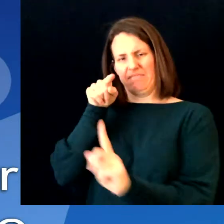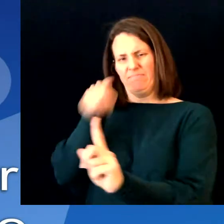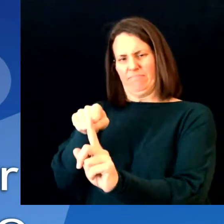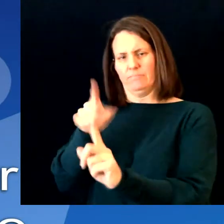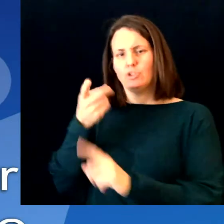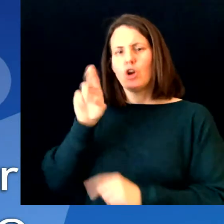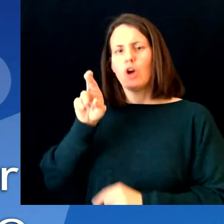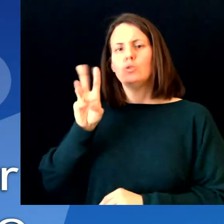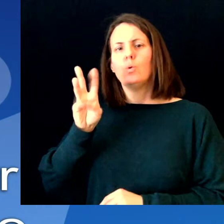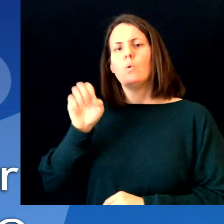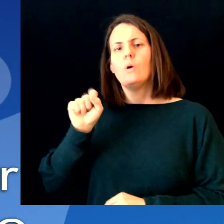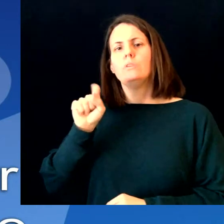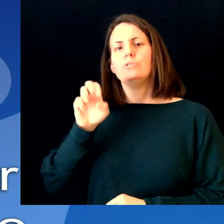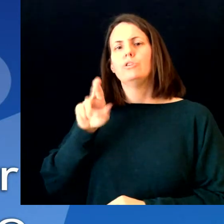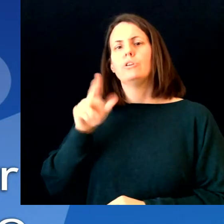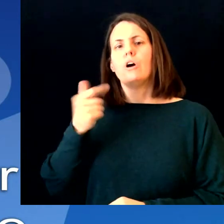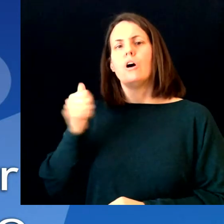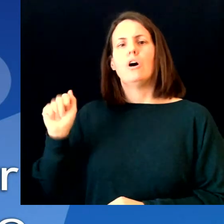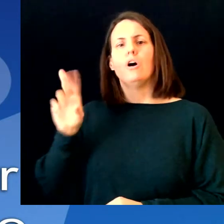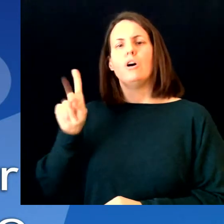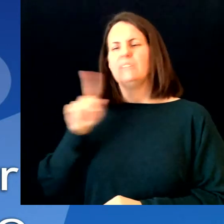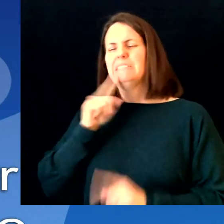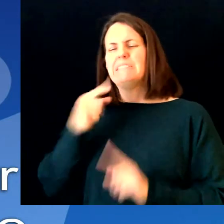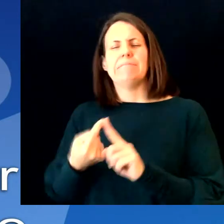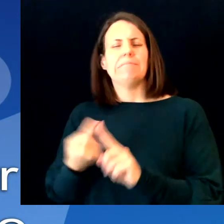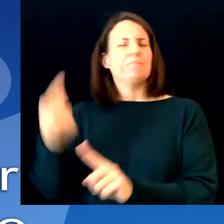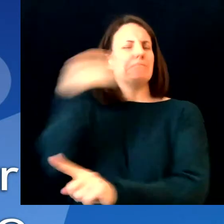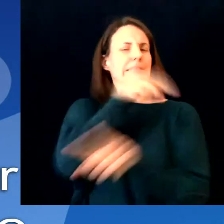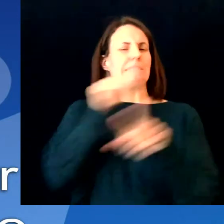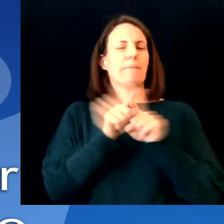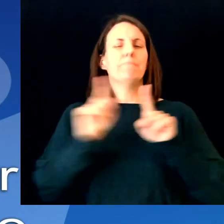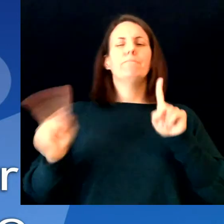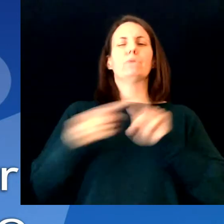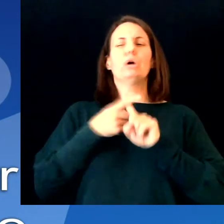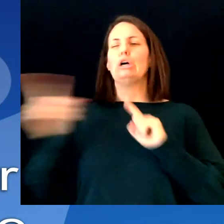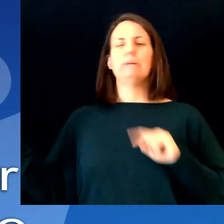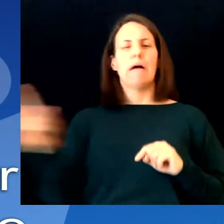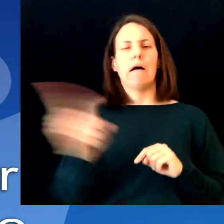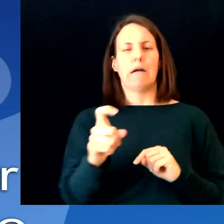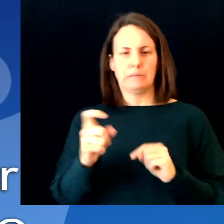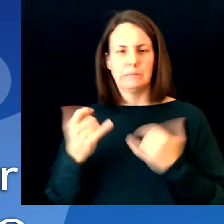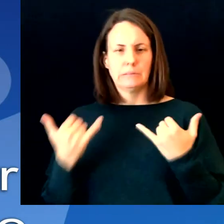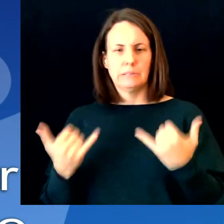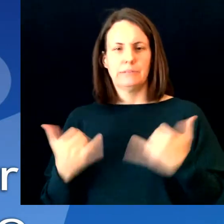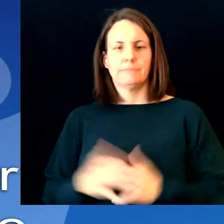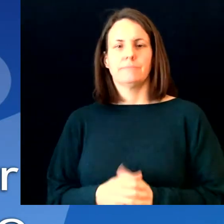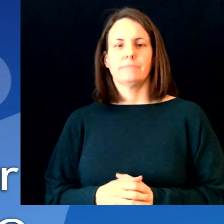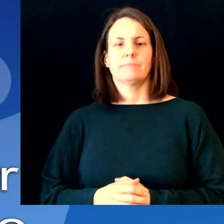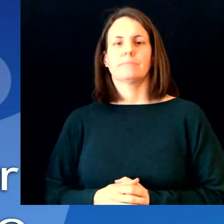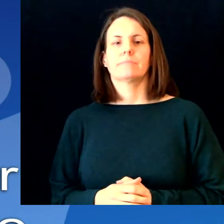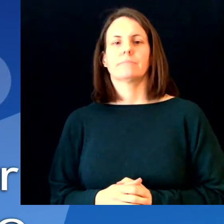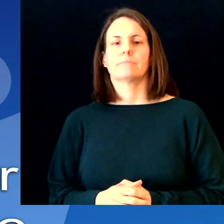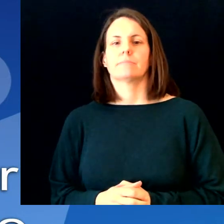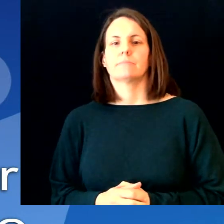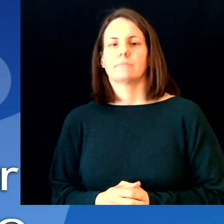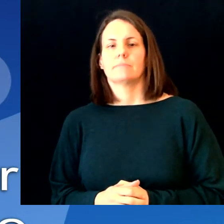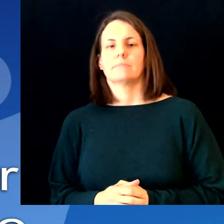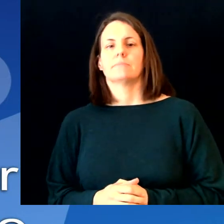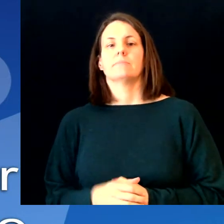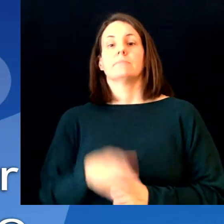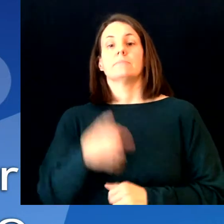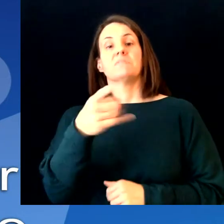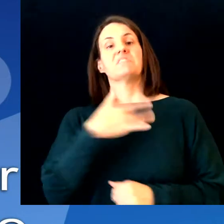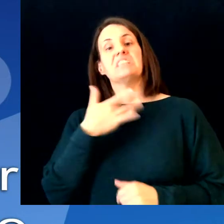here. What do you think the trajectory of the pandemic is going to be after the Omicron variant starts to